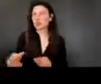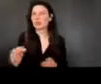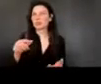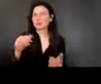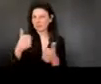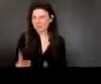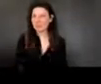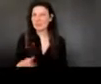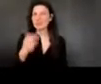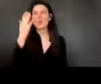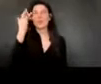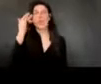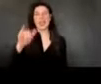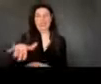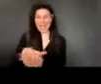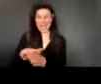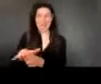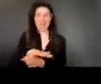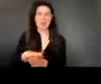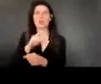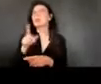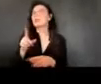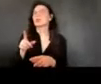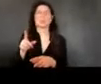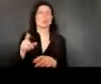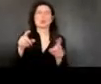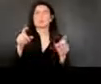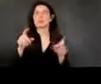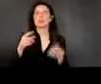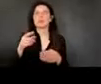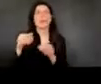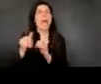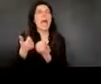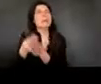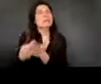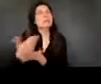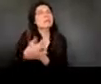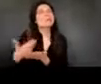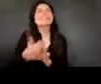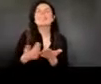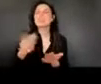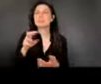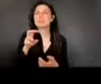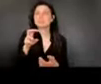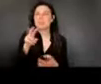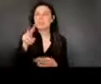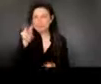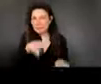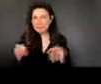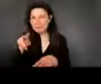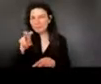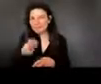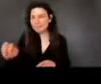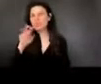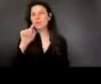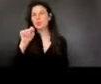on the tourism. So it really got hurt with all the restrictions, with travel restrictions, although the government did try